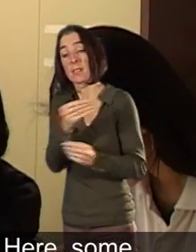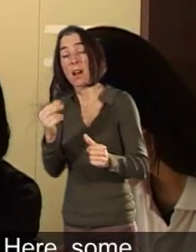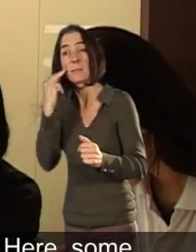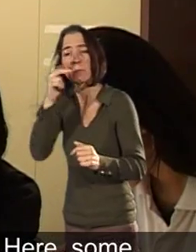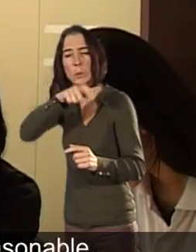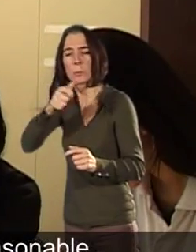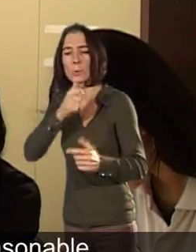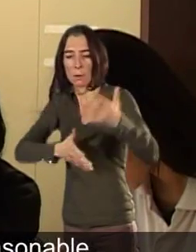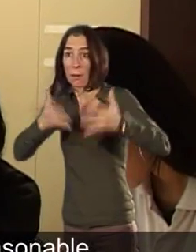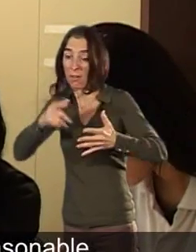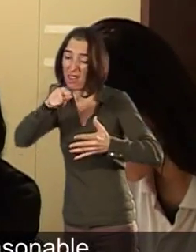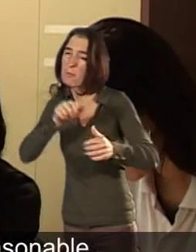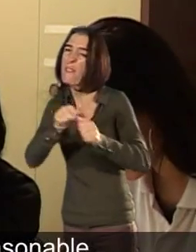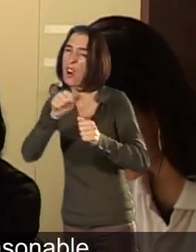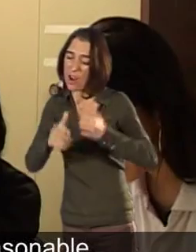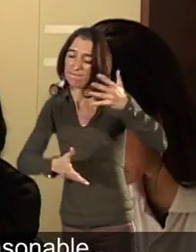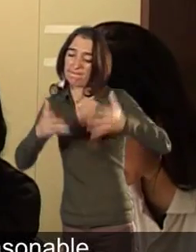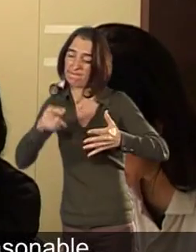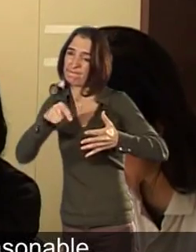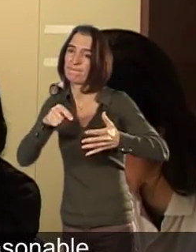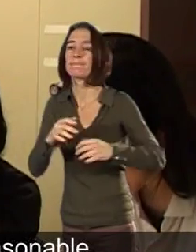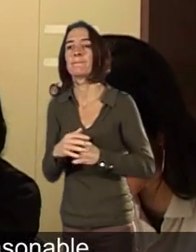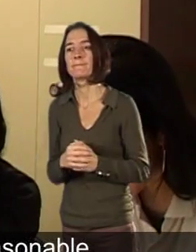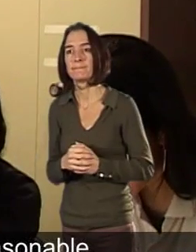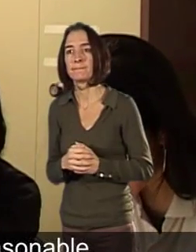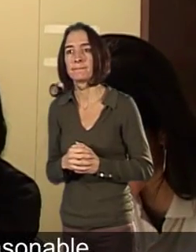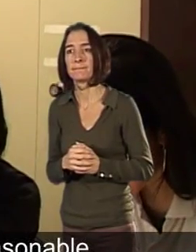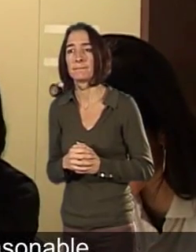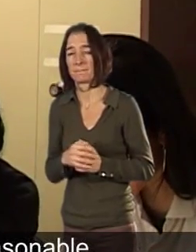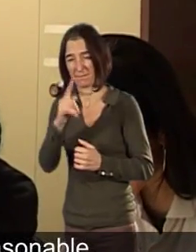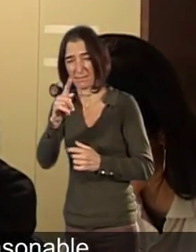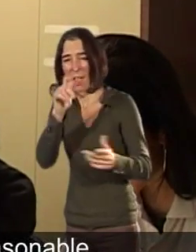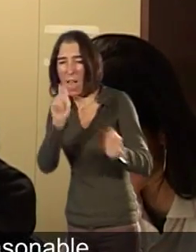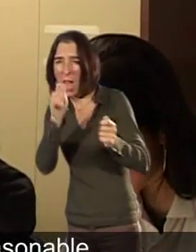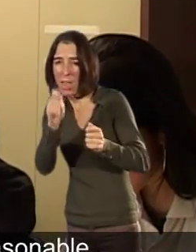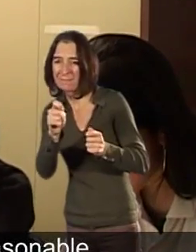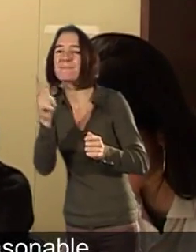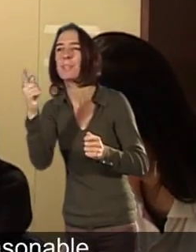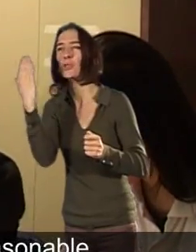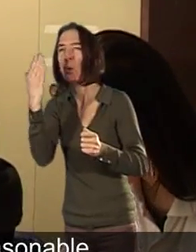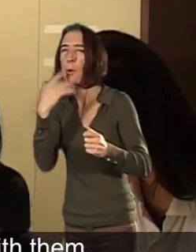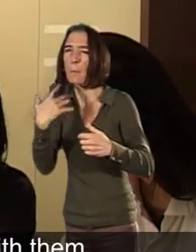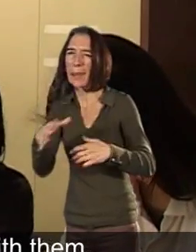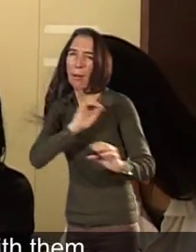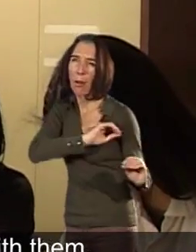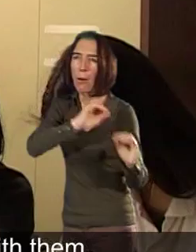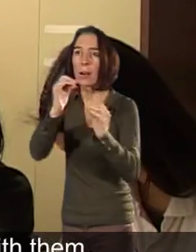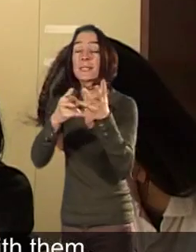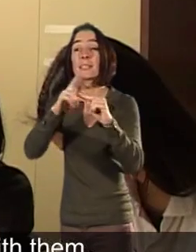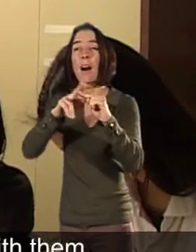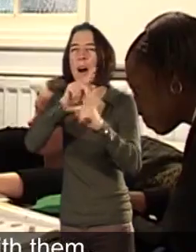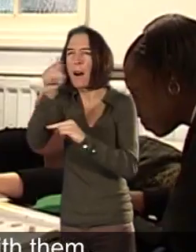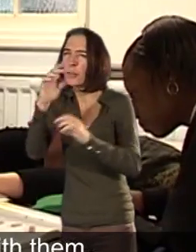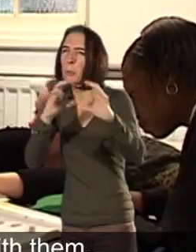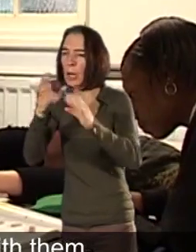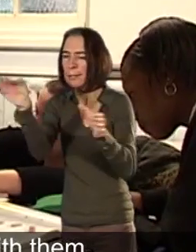sign language as their preferred means of communication. And a reasonable adjustment is that the school trains and deploys staff and communicators to